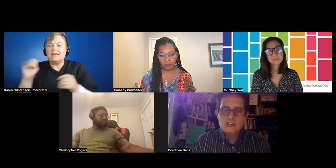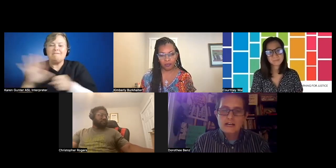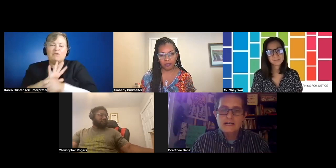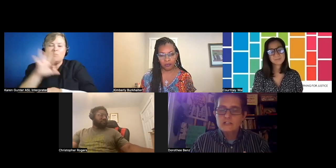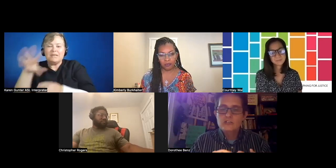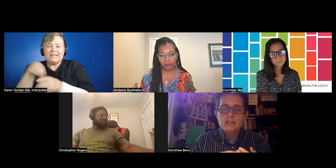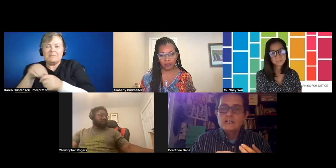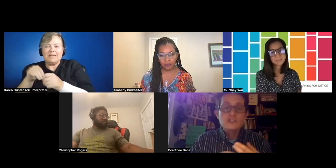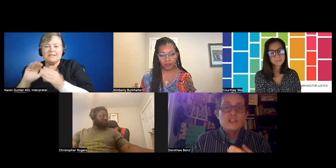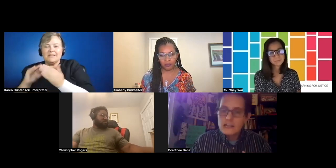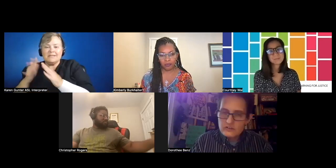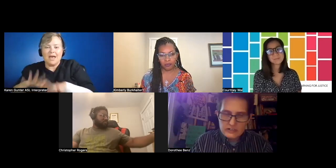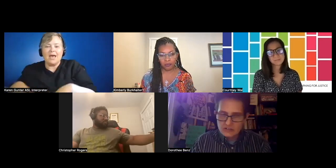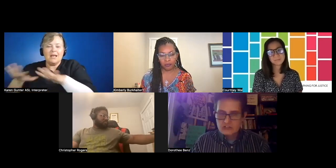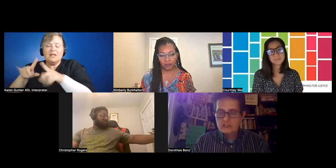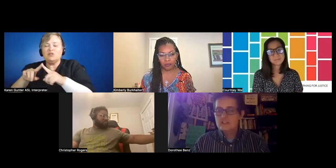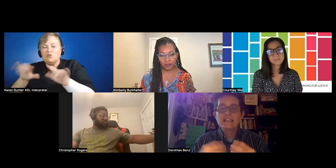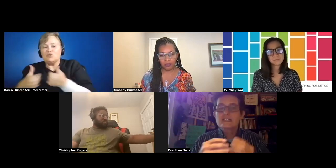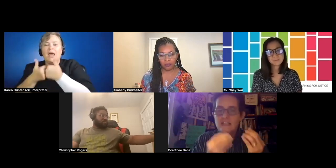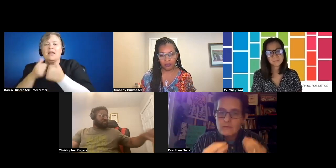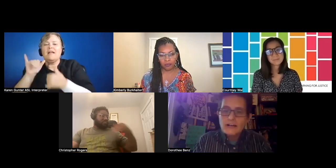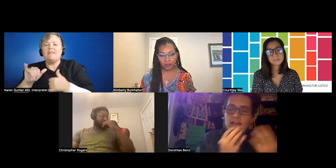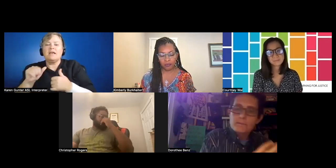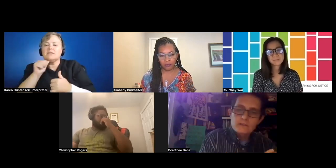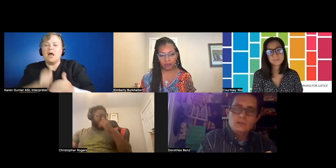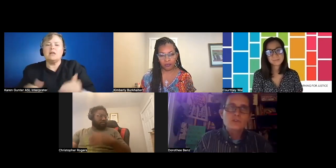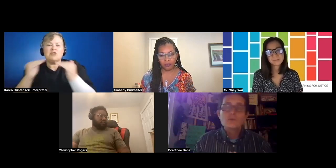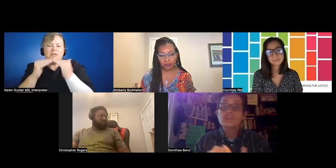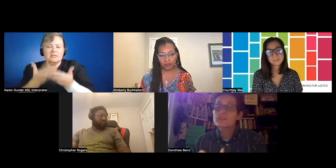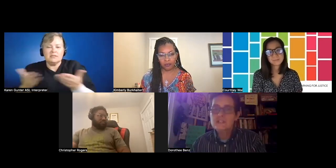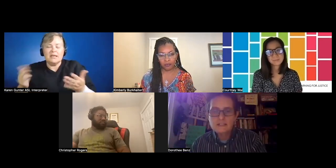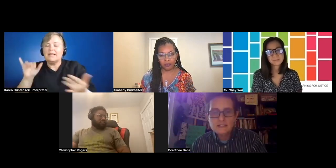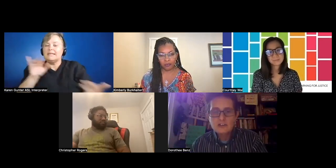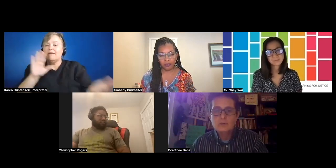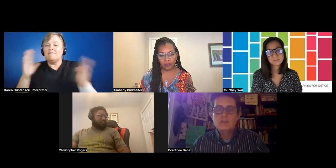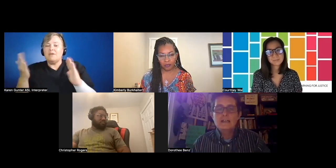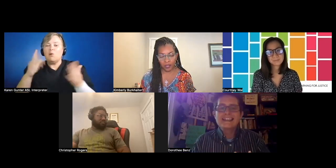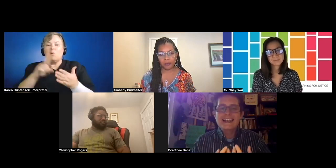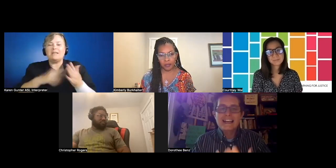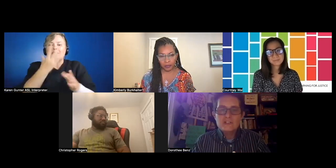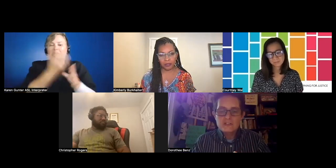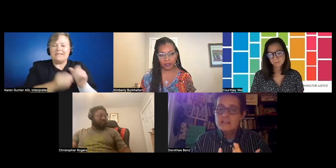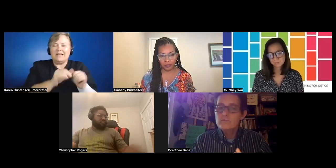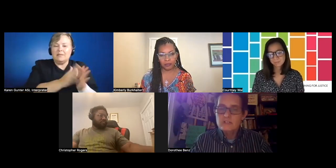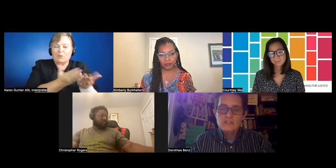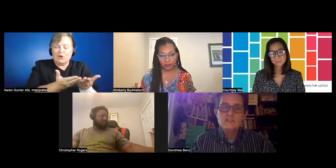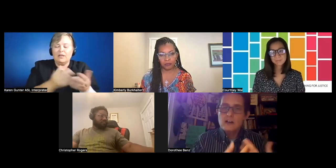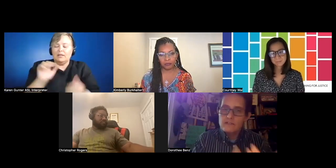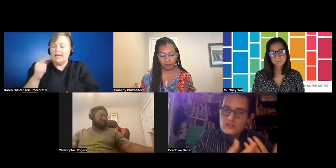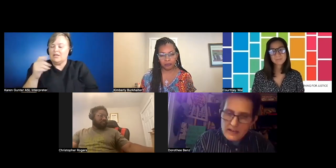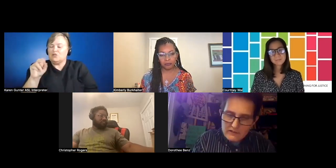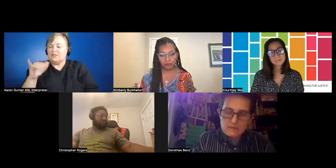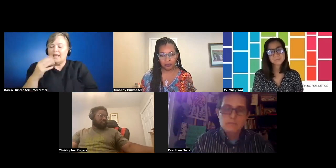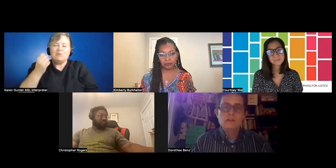in society and to challenge the injustices in the same way. And it mirrors what's missing in the textbooks, the agency and the resistance